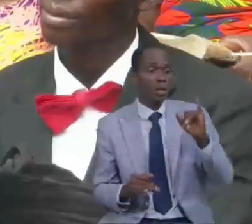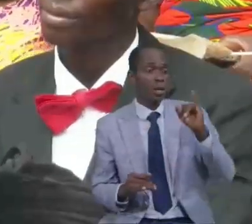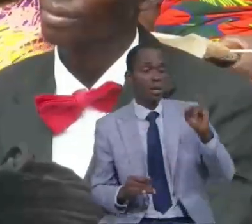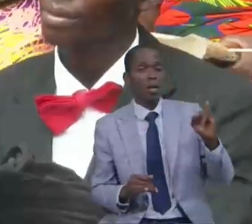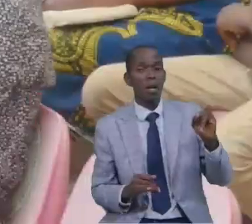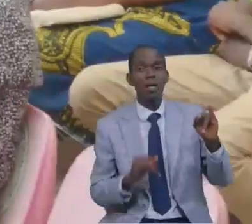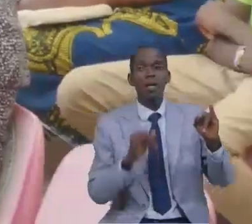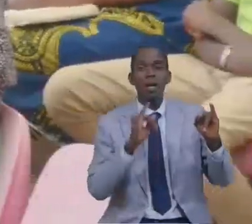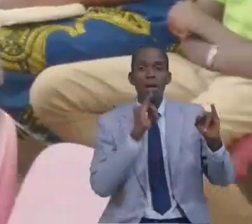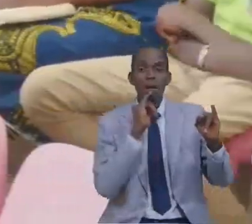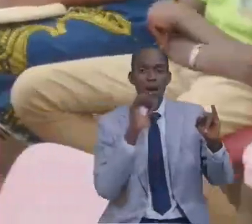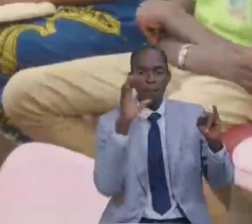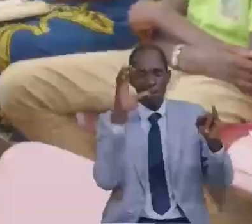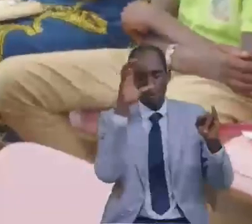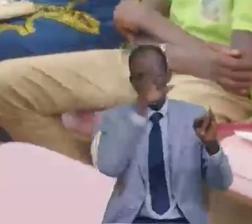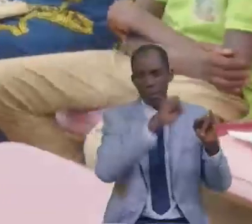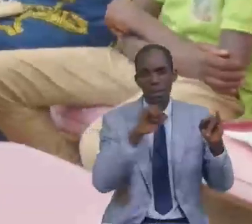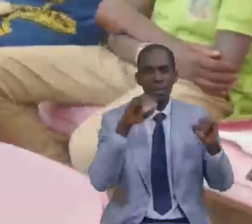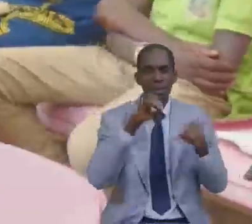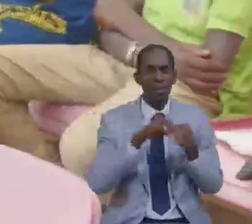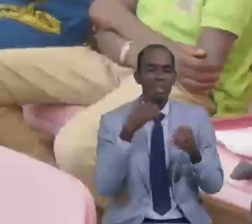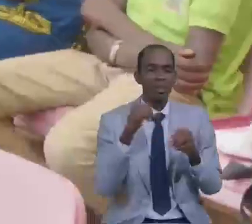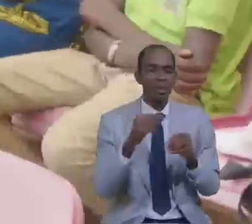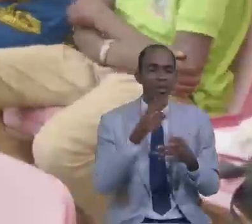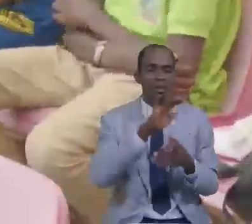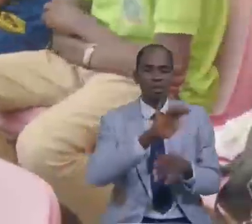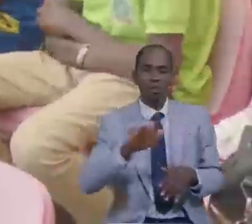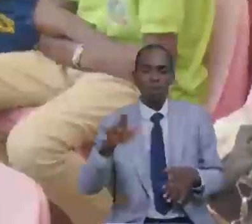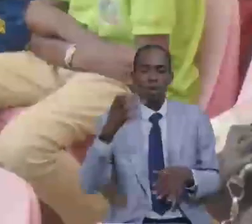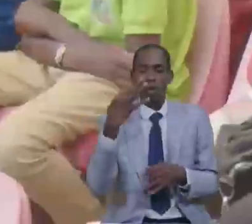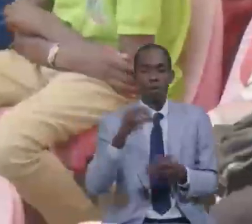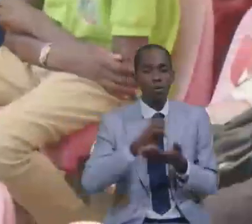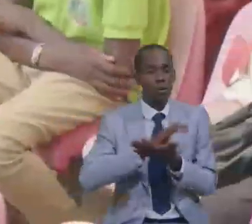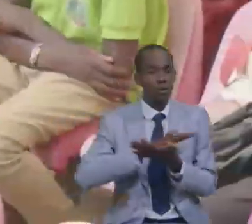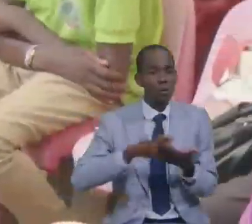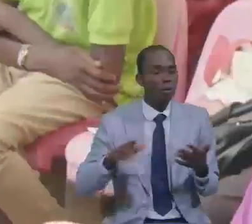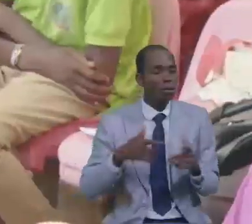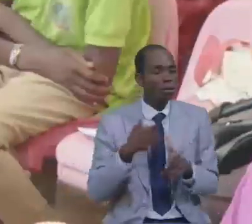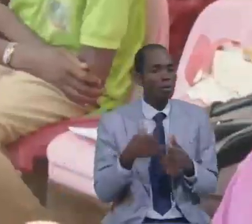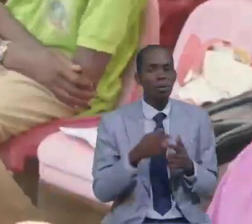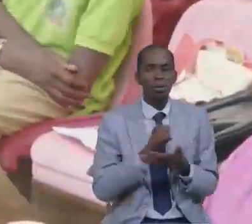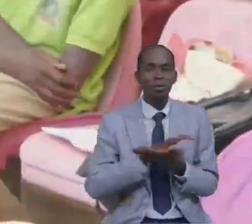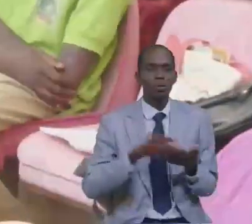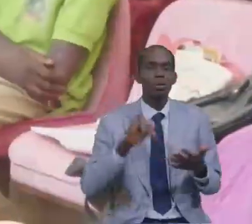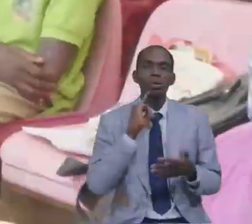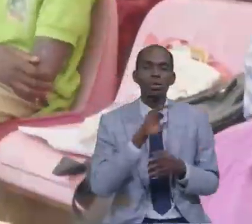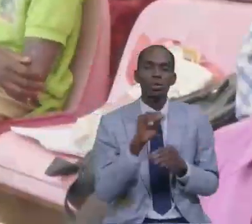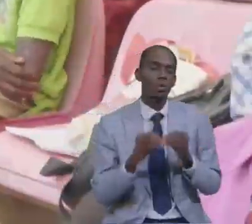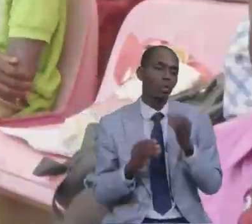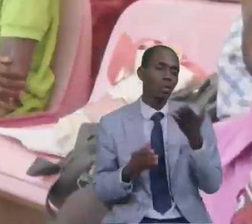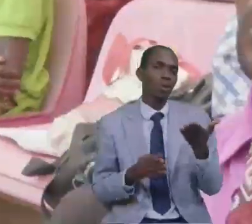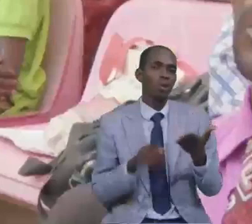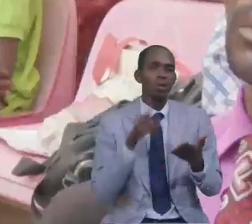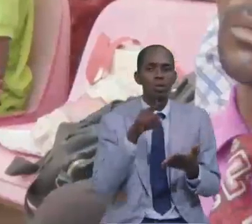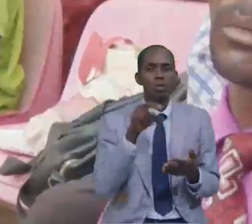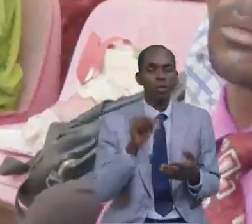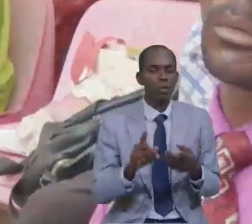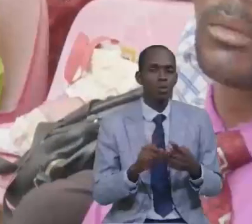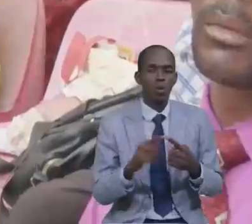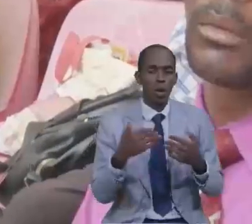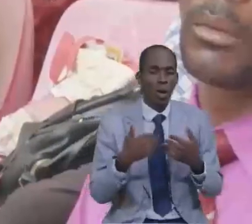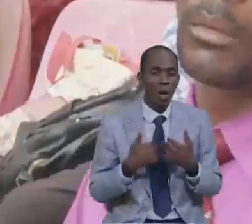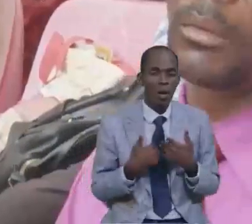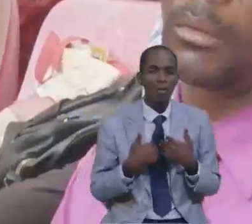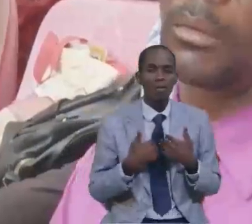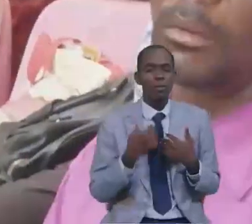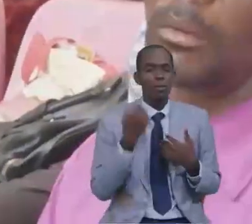have to understand that all these attributes spell out